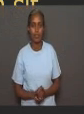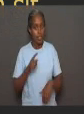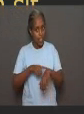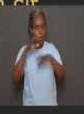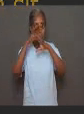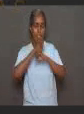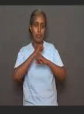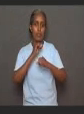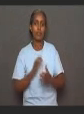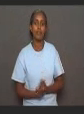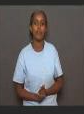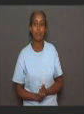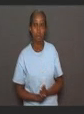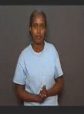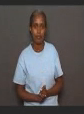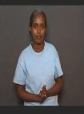Time's up.